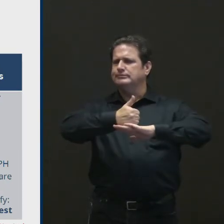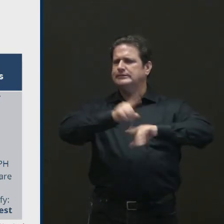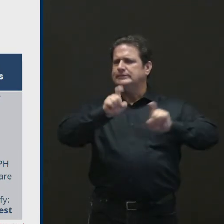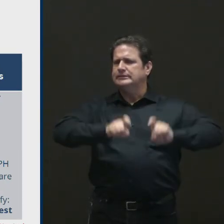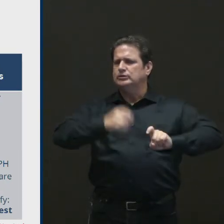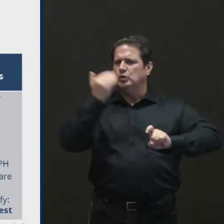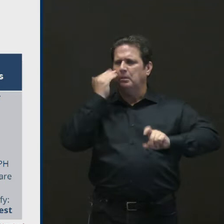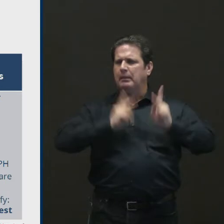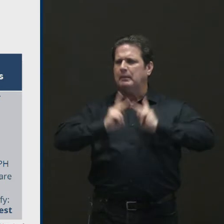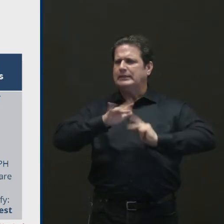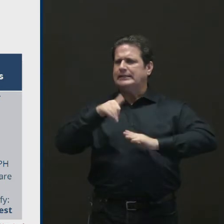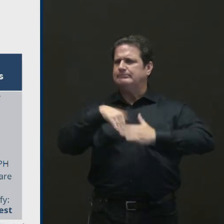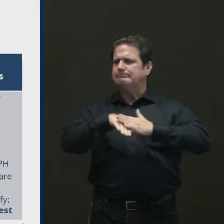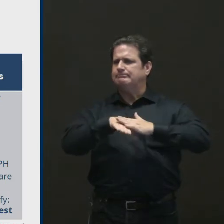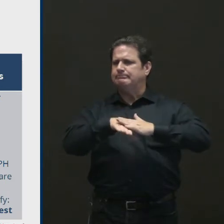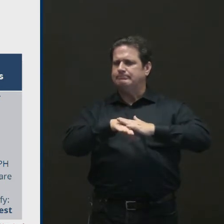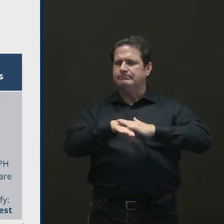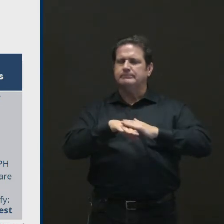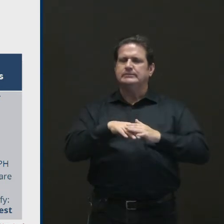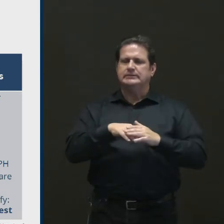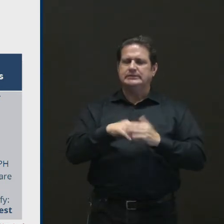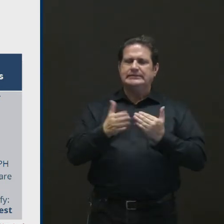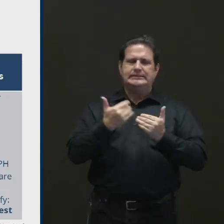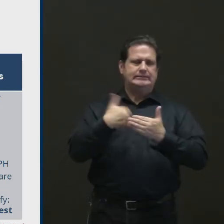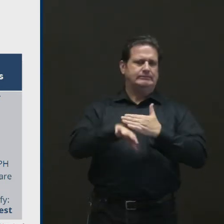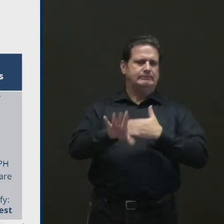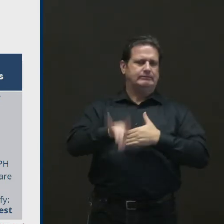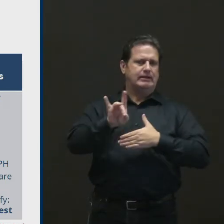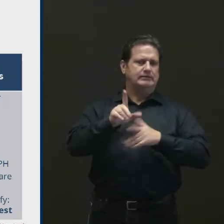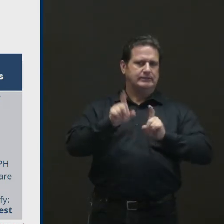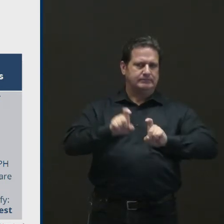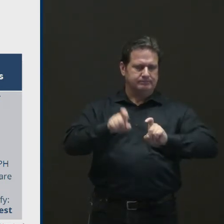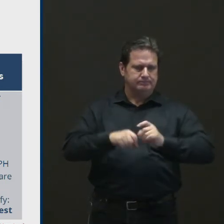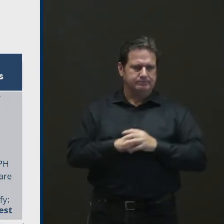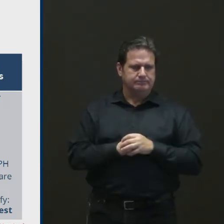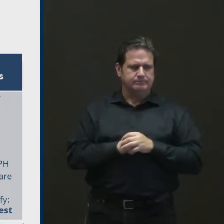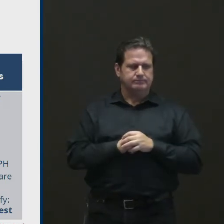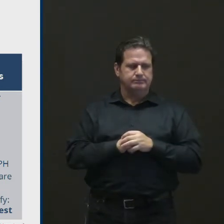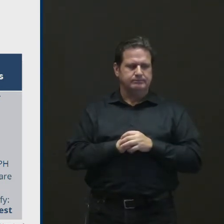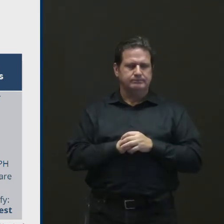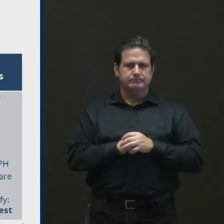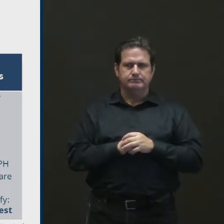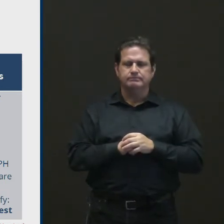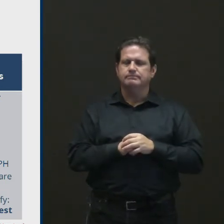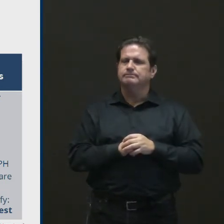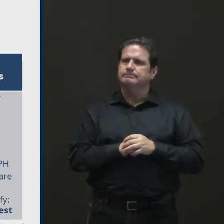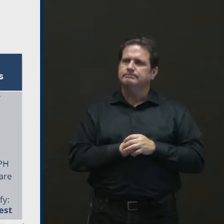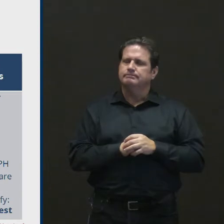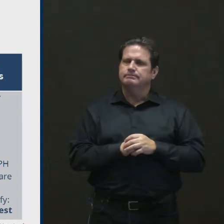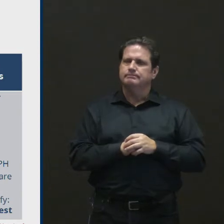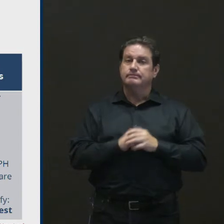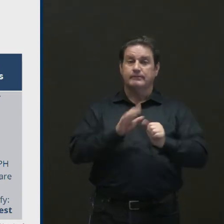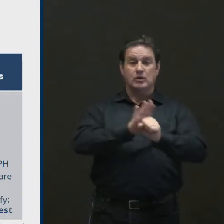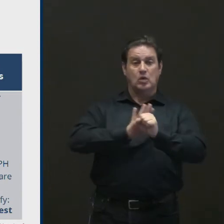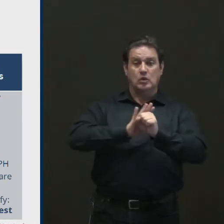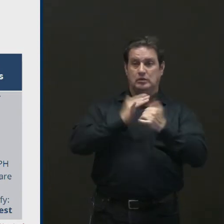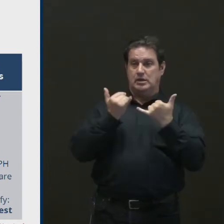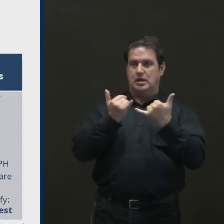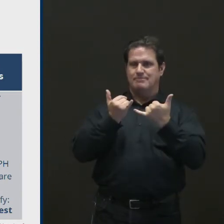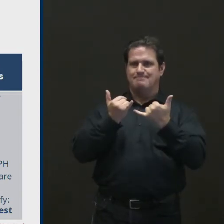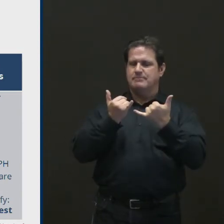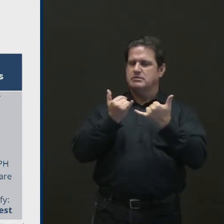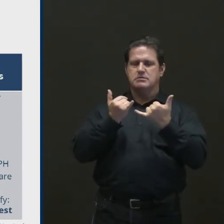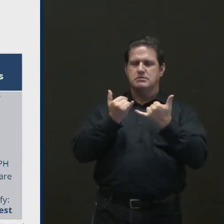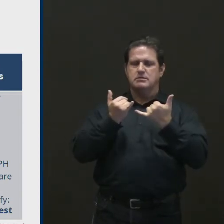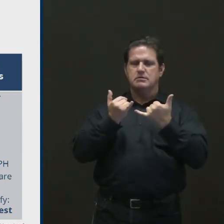we knew people needed access and needed easily to get tested. So the locations right now will not